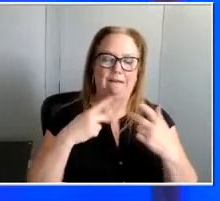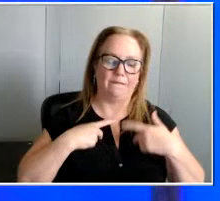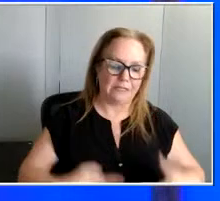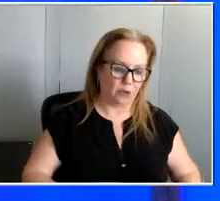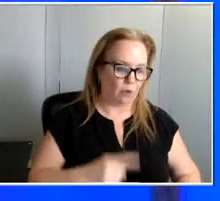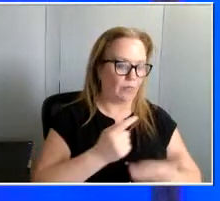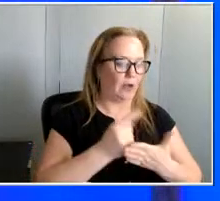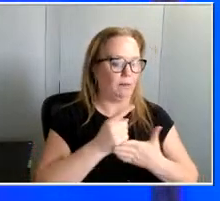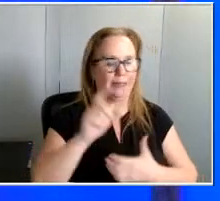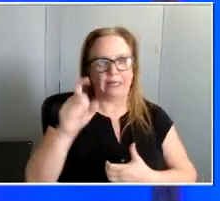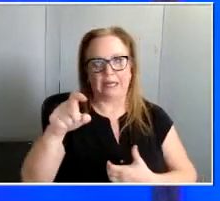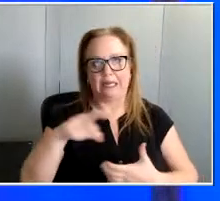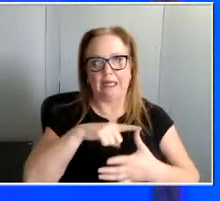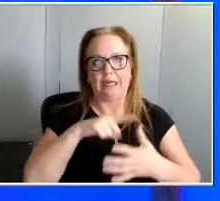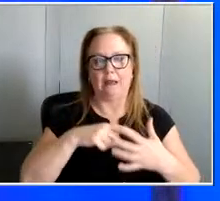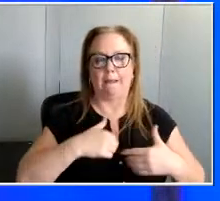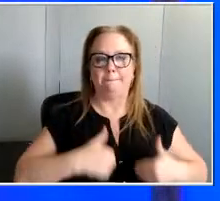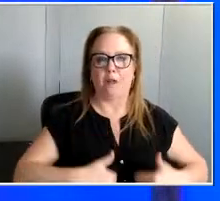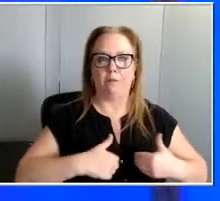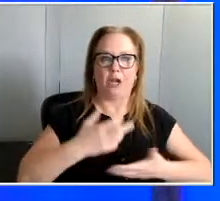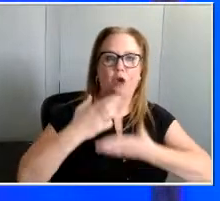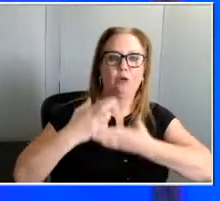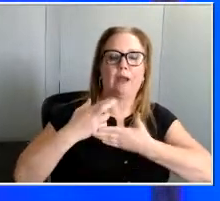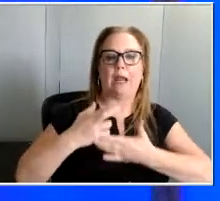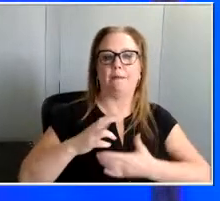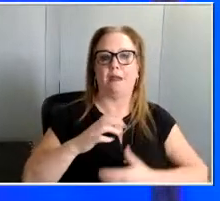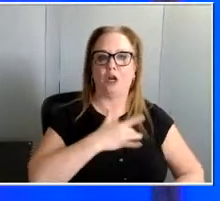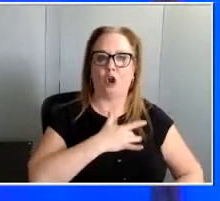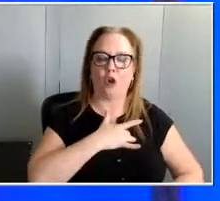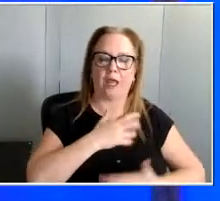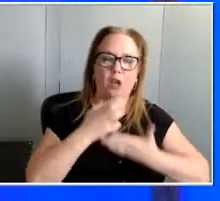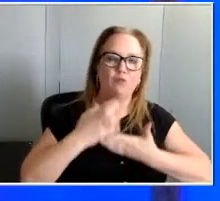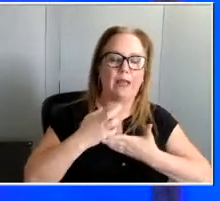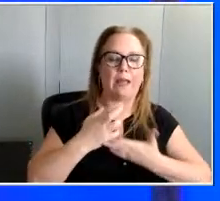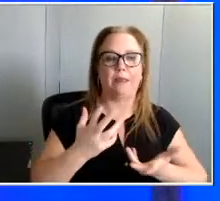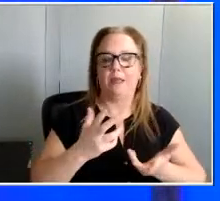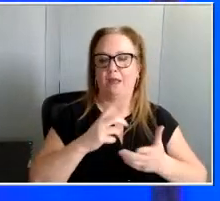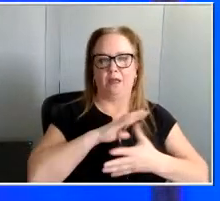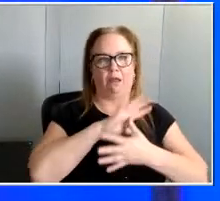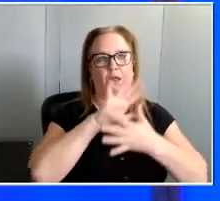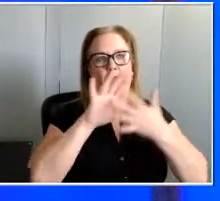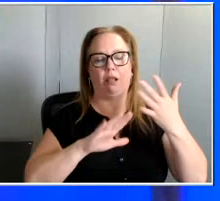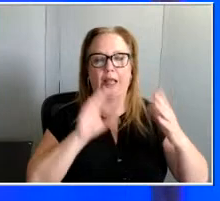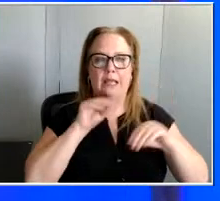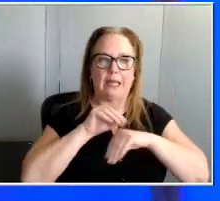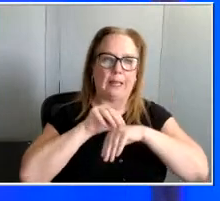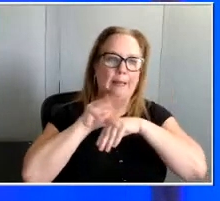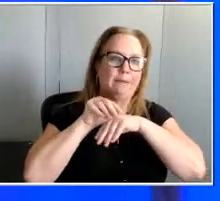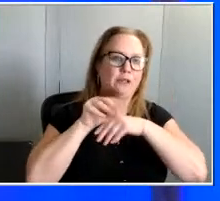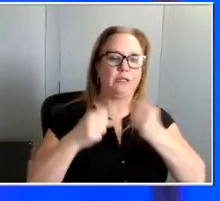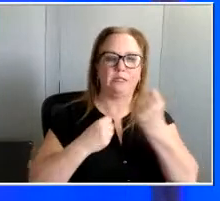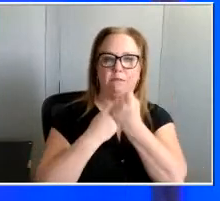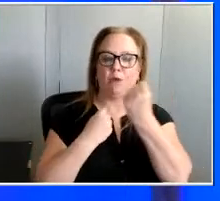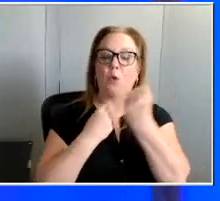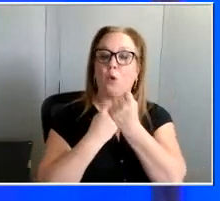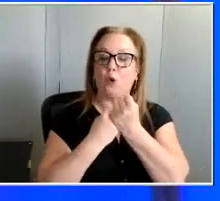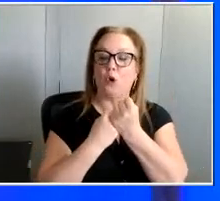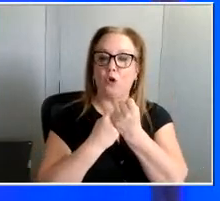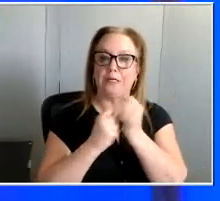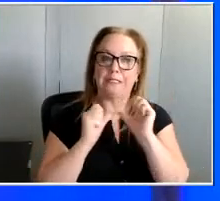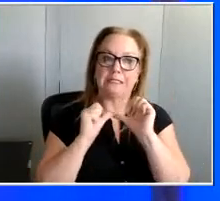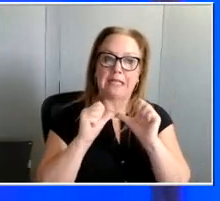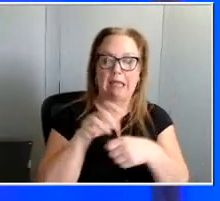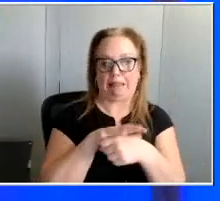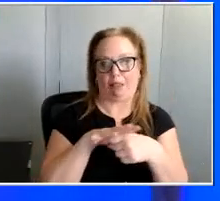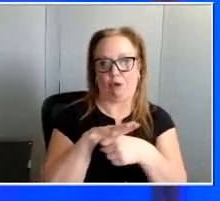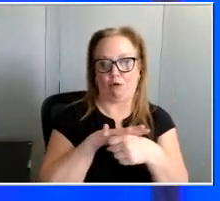need pulmonary rehab and cardiac rehab and a host of imaging support in order for them to stay local and